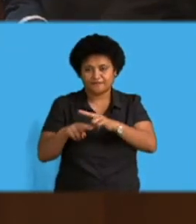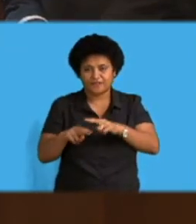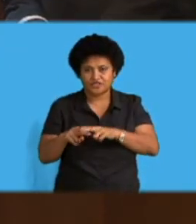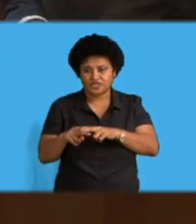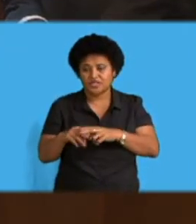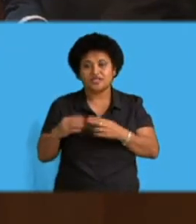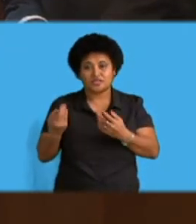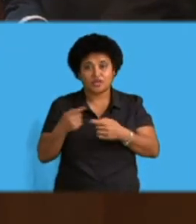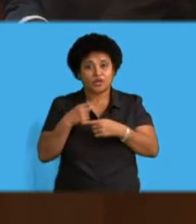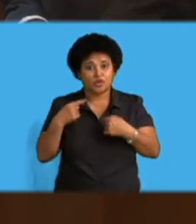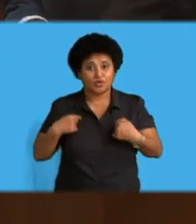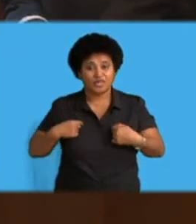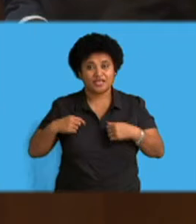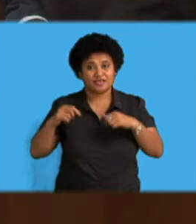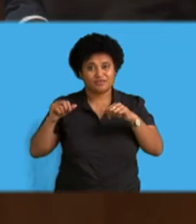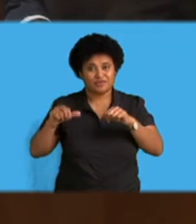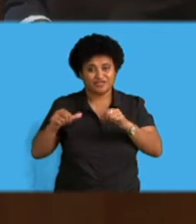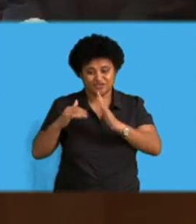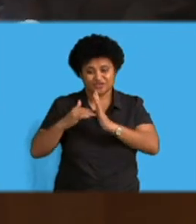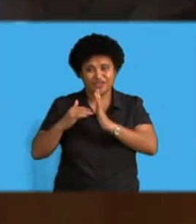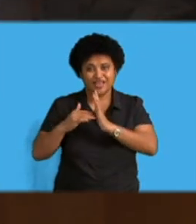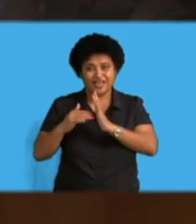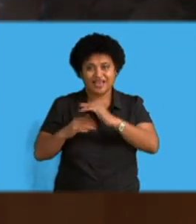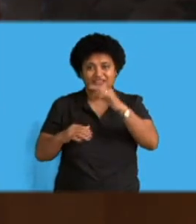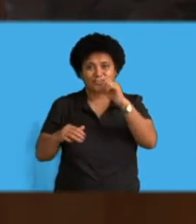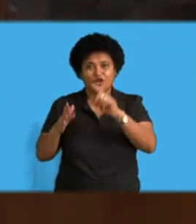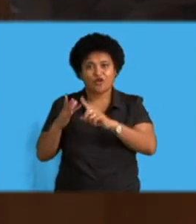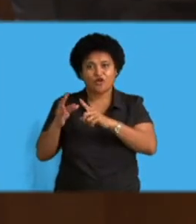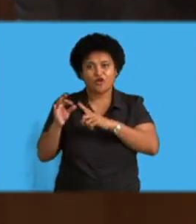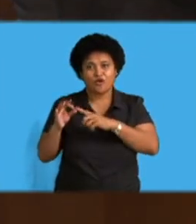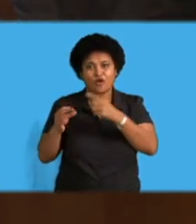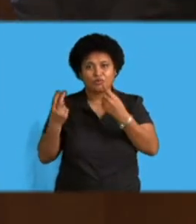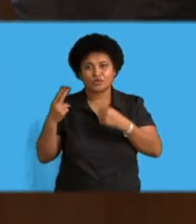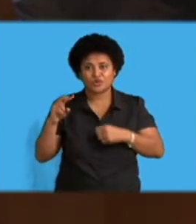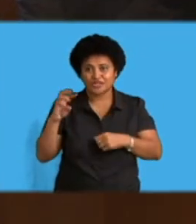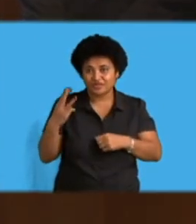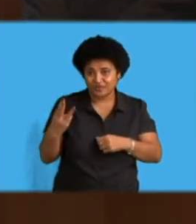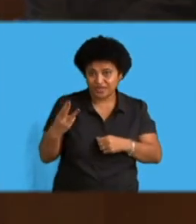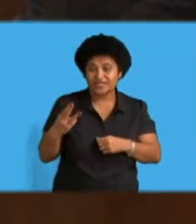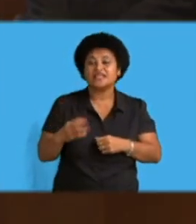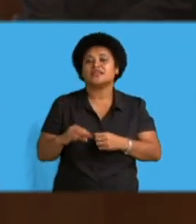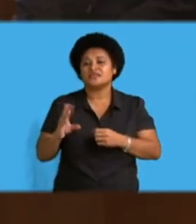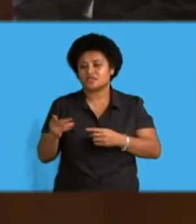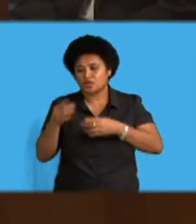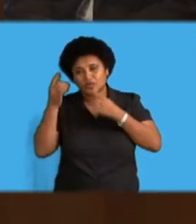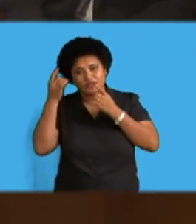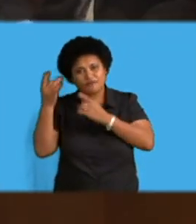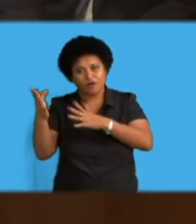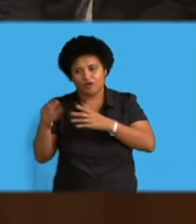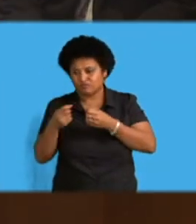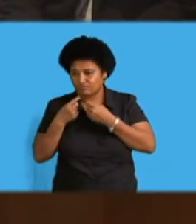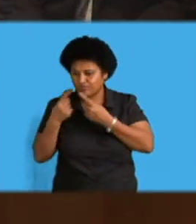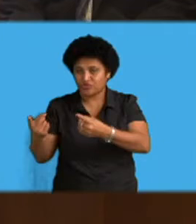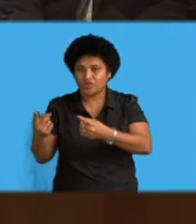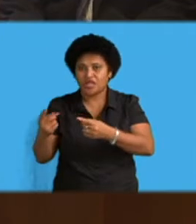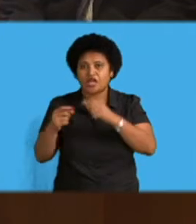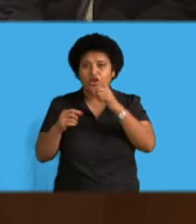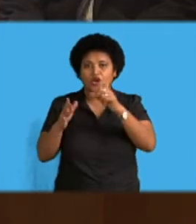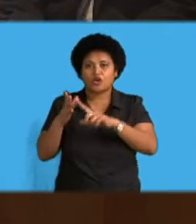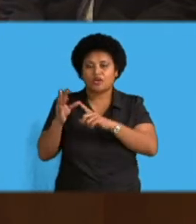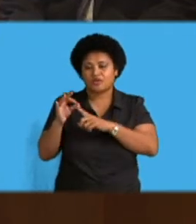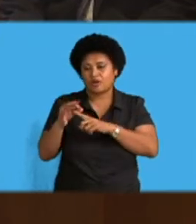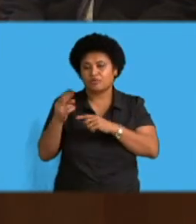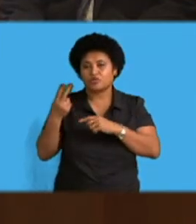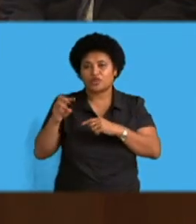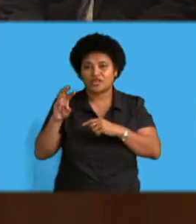presidency and the key events of the Fijian presidency and the contributions that we have received in forming them of the COP23 Act and the COP23